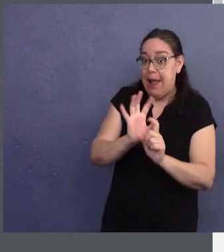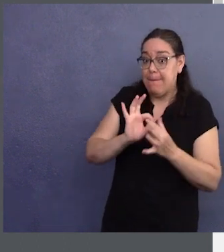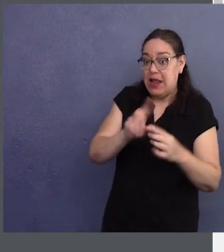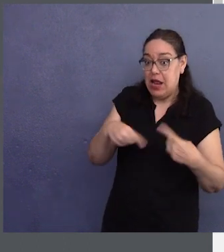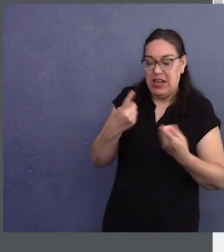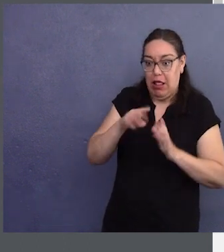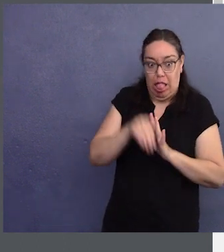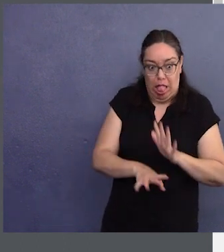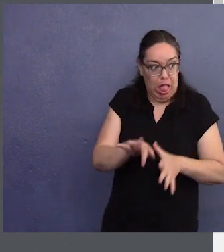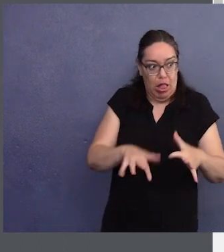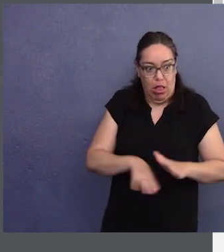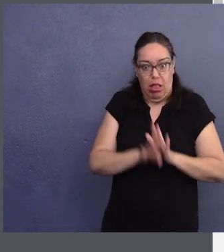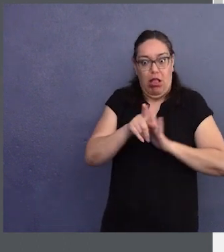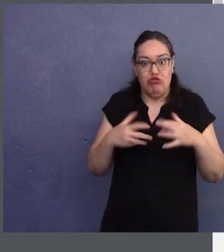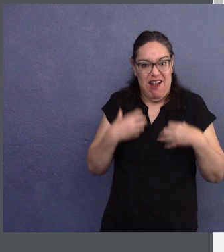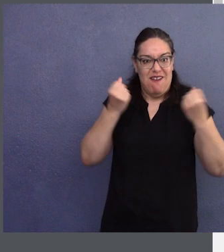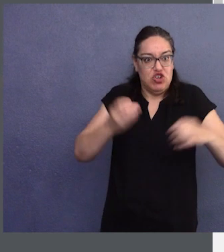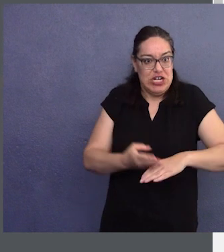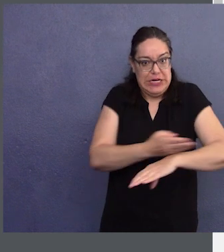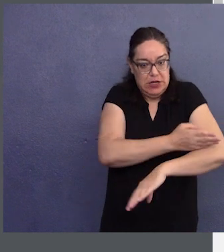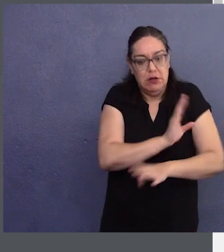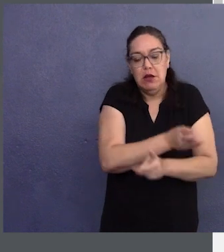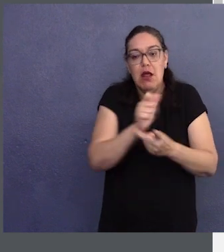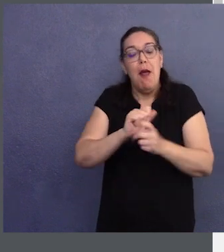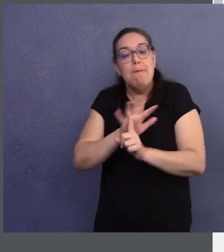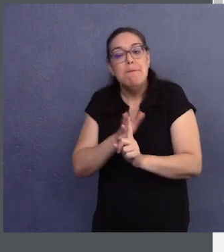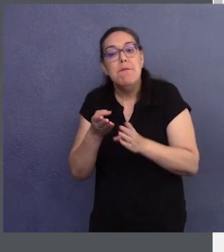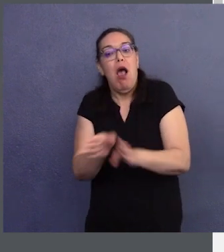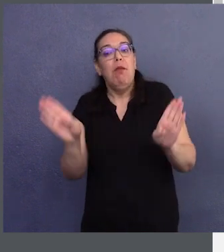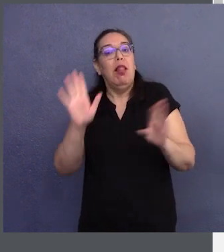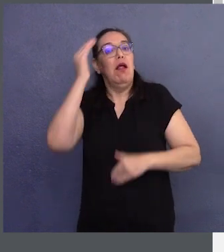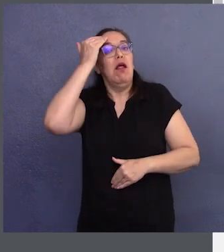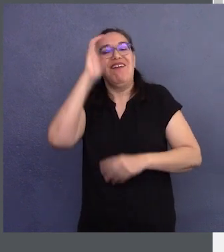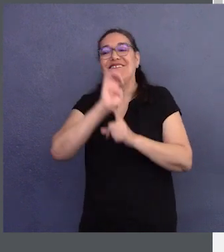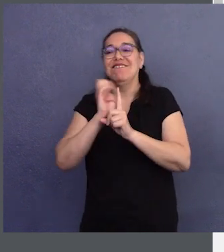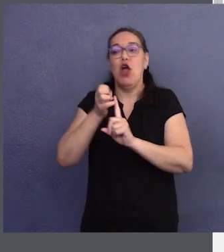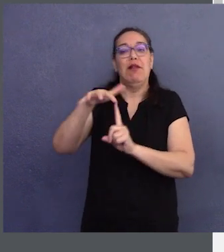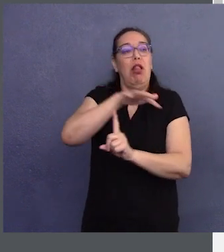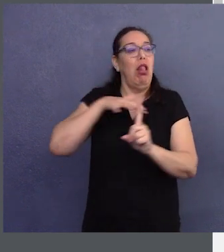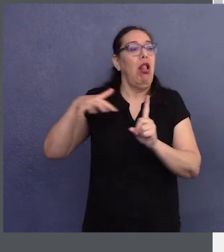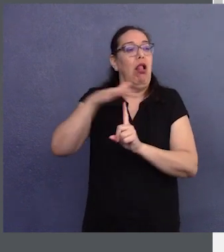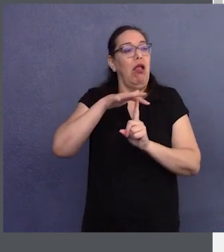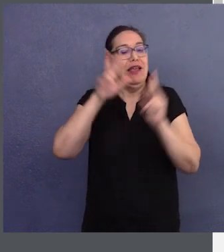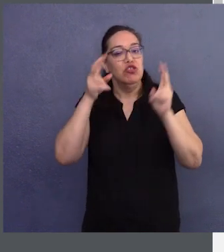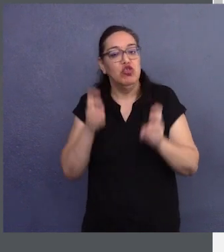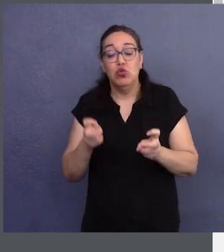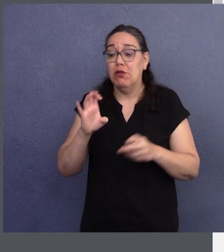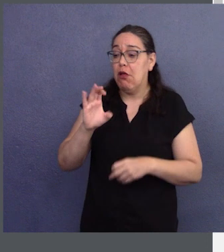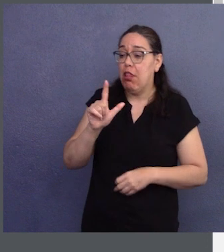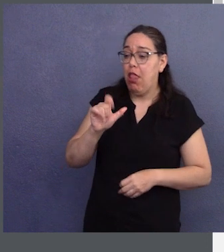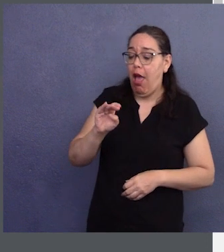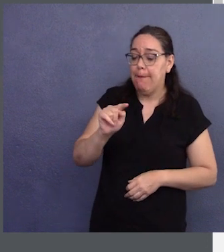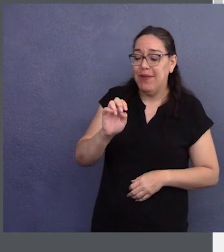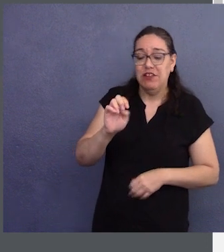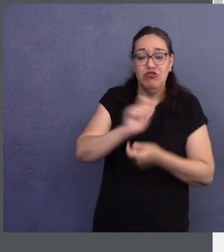recovery, public awareness of environmental issues, whether it's about climate change, water